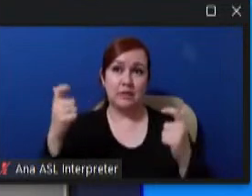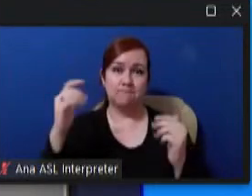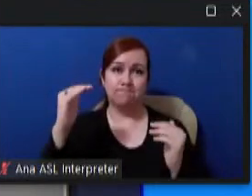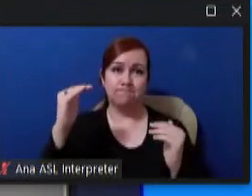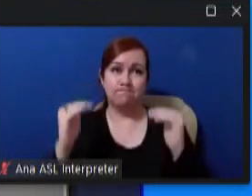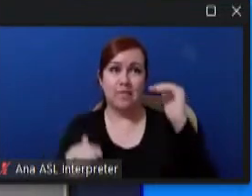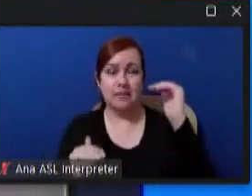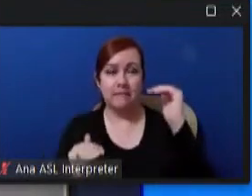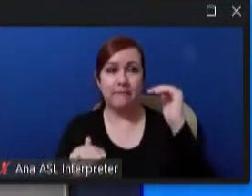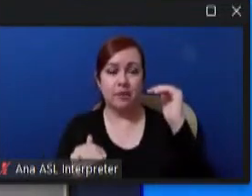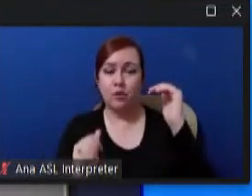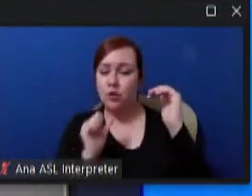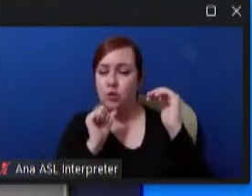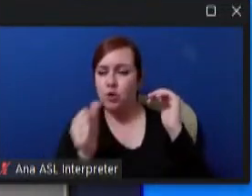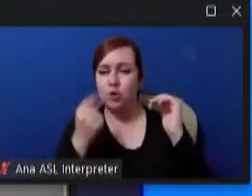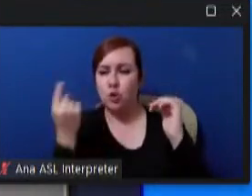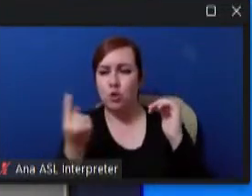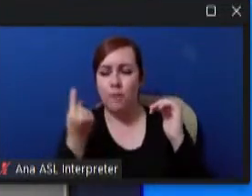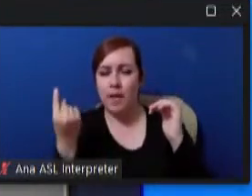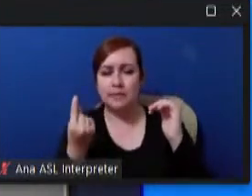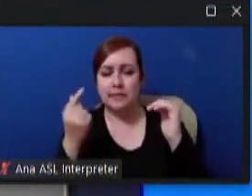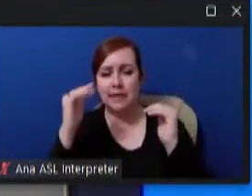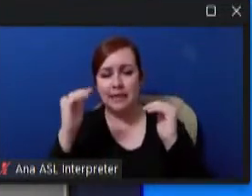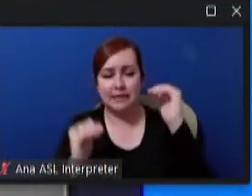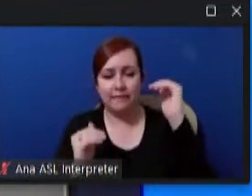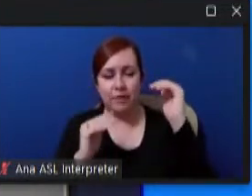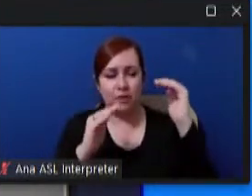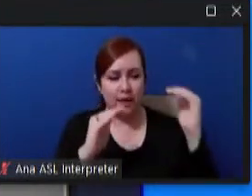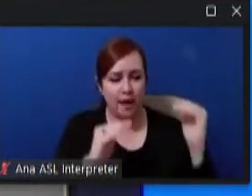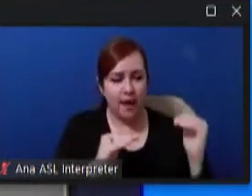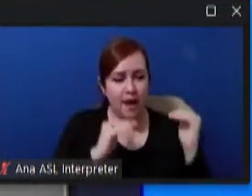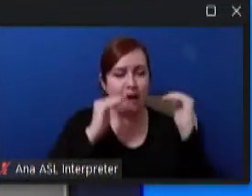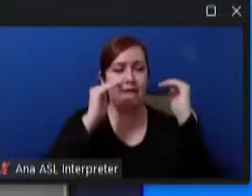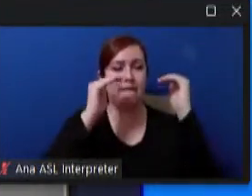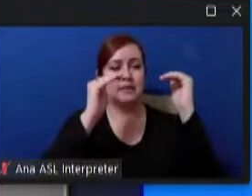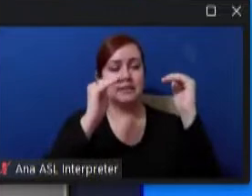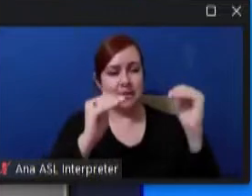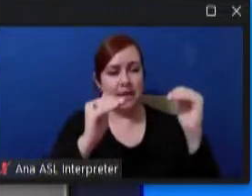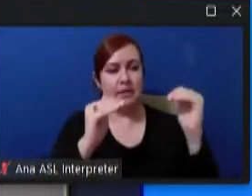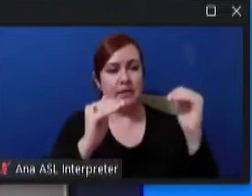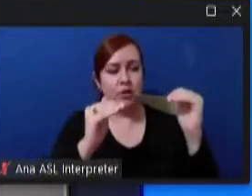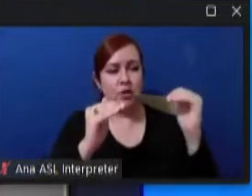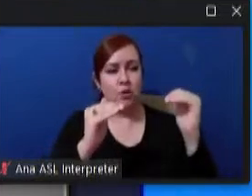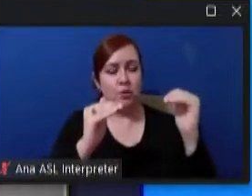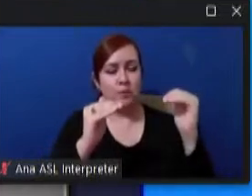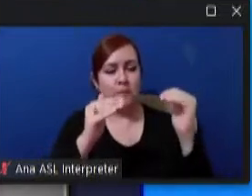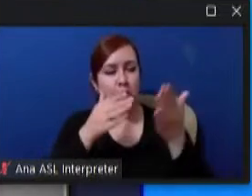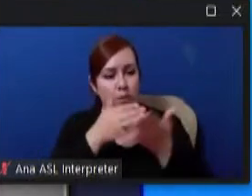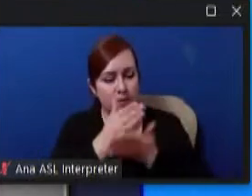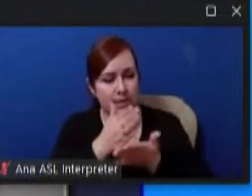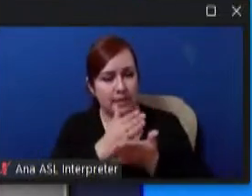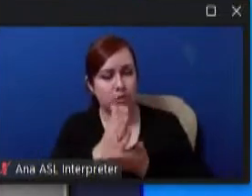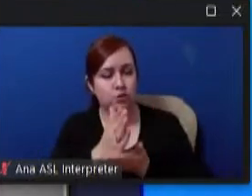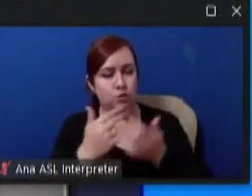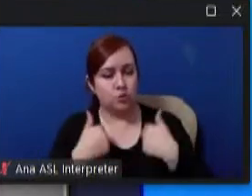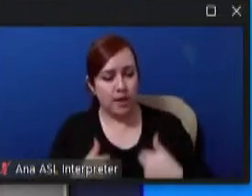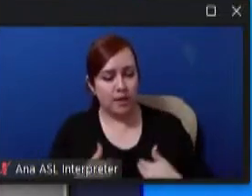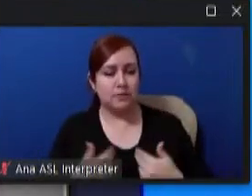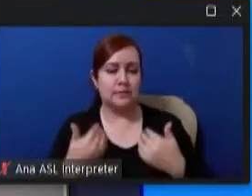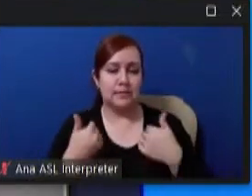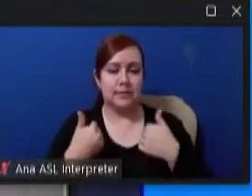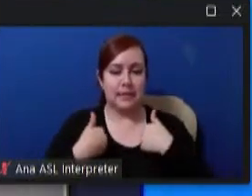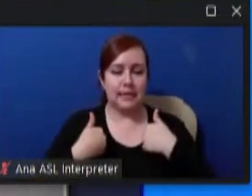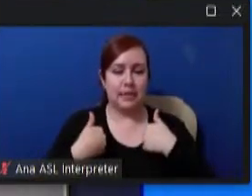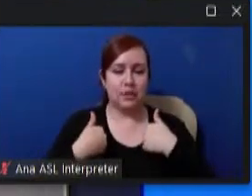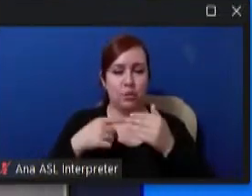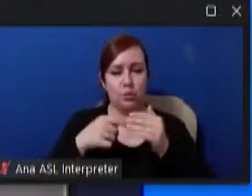a major challenge as well. It's not just about implementing public policies